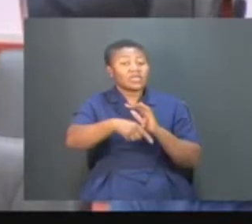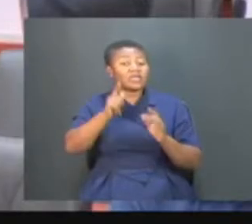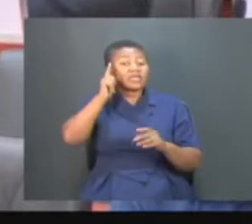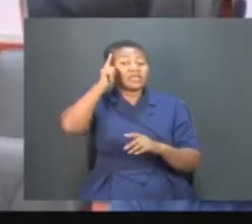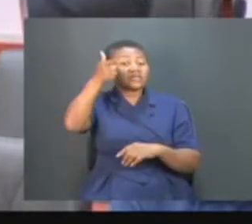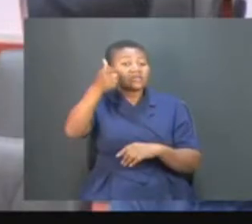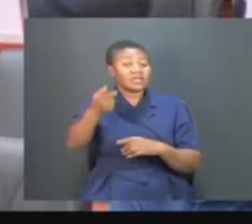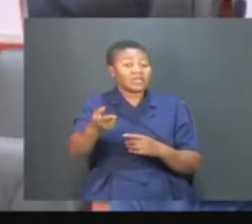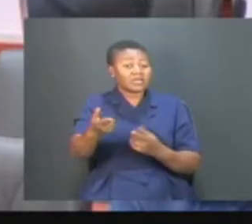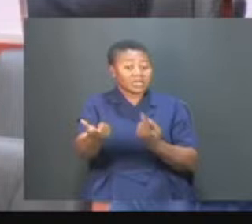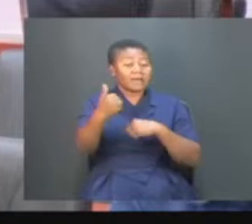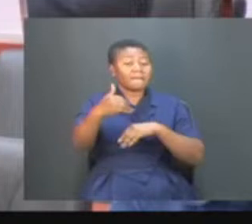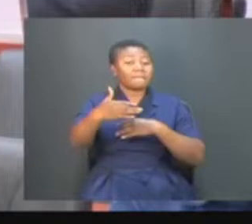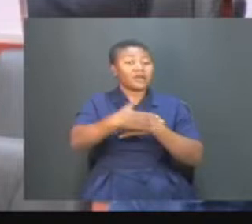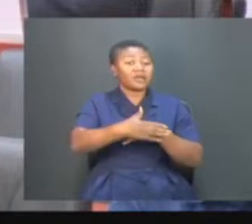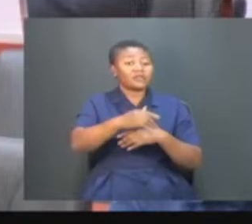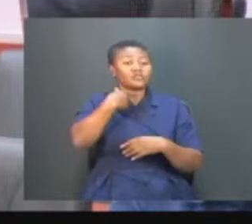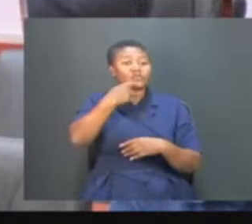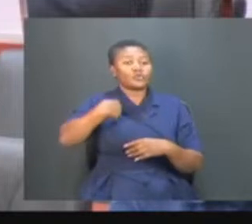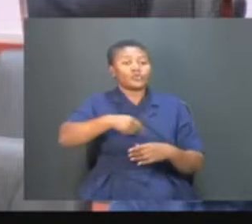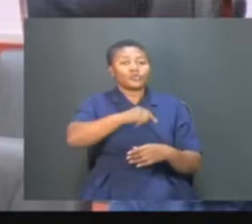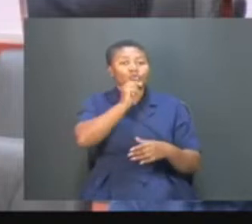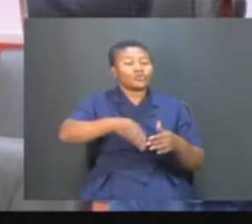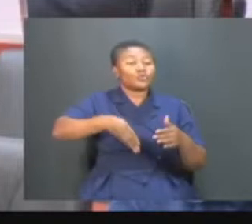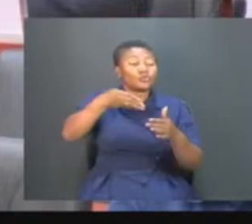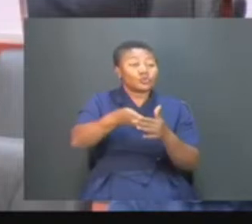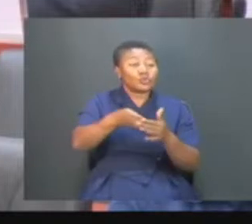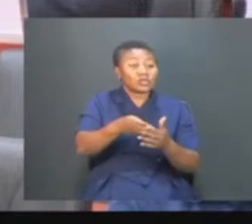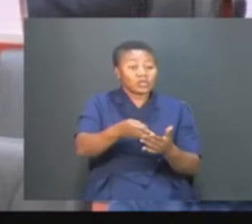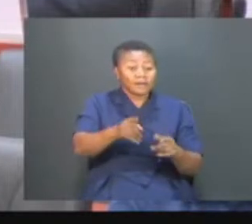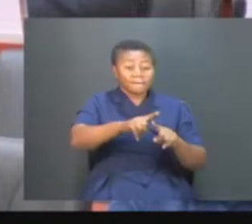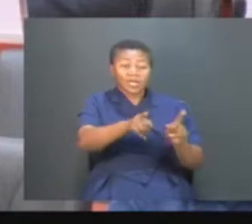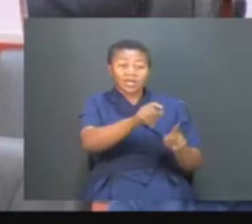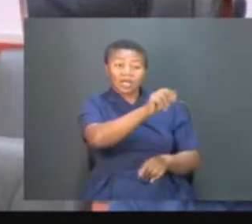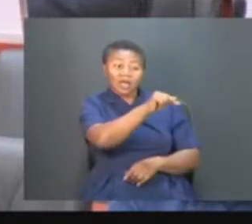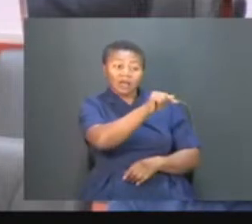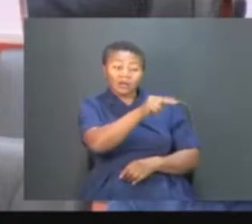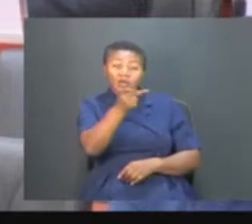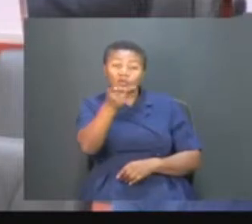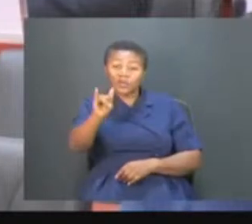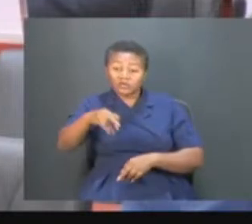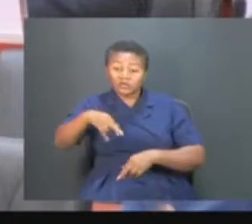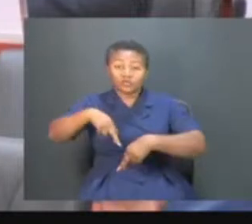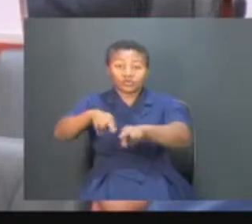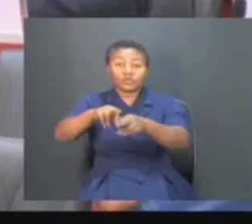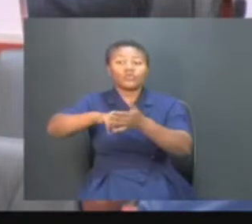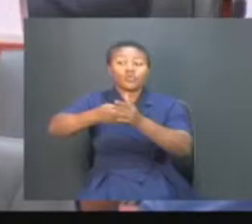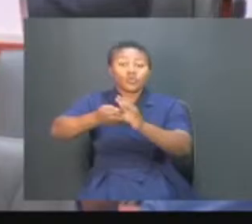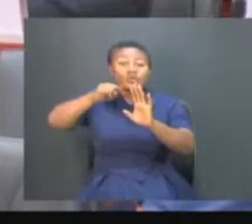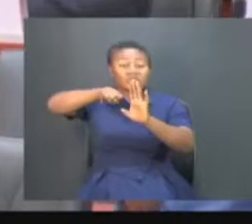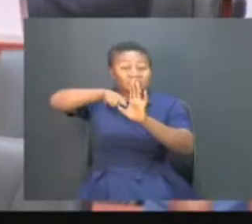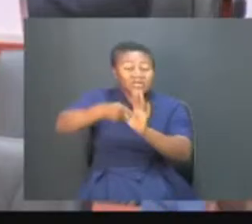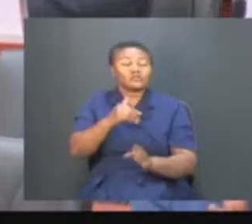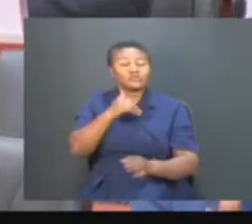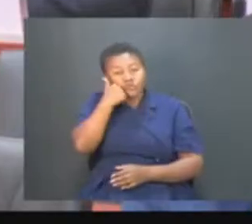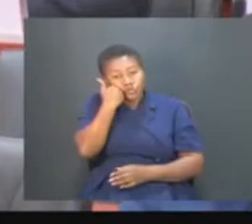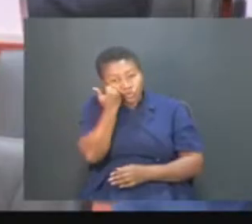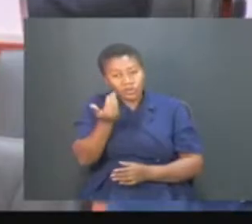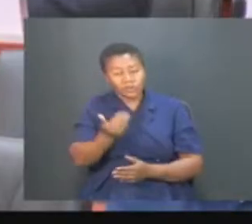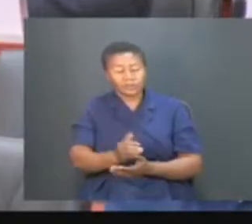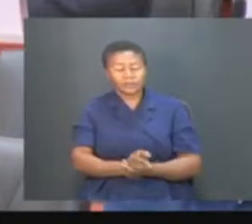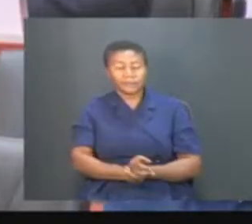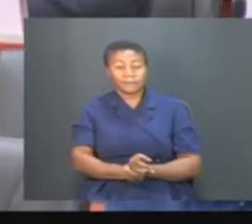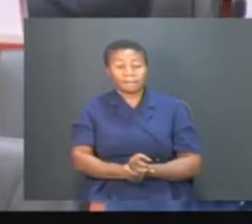By the way, the Accra-Kumasi Expressway is coming on, whether you like it or not. Get ready for it.